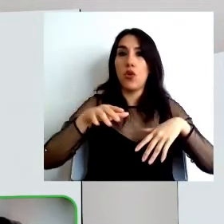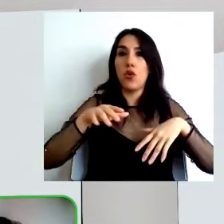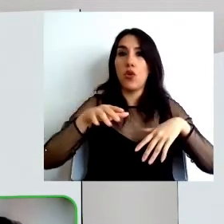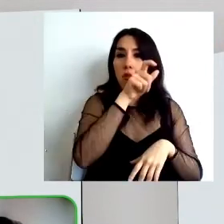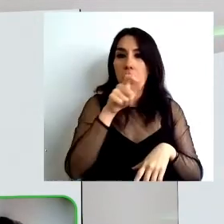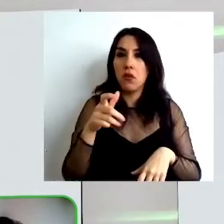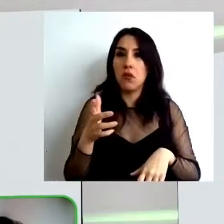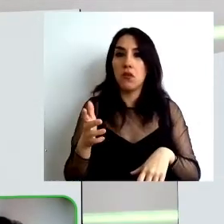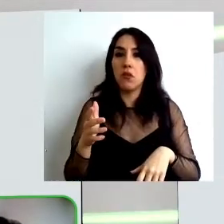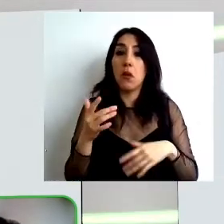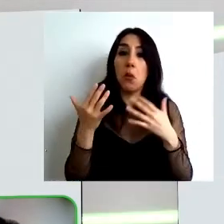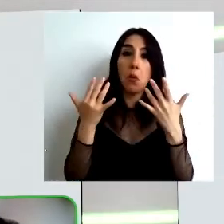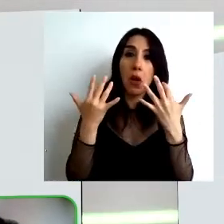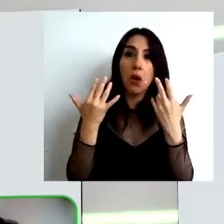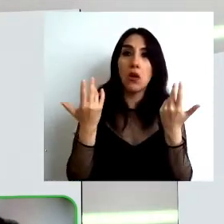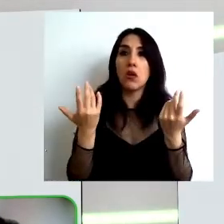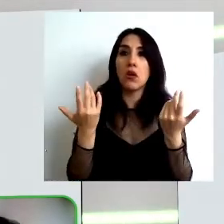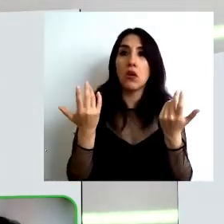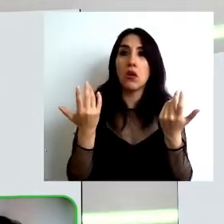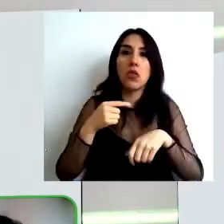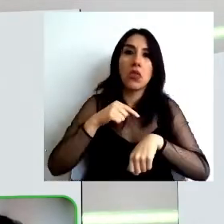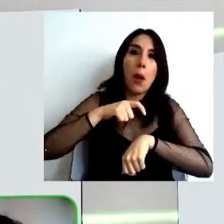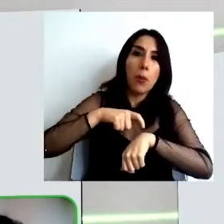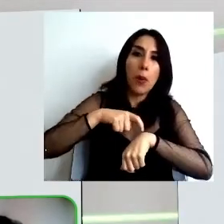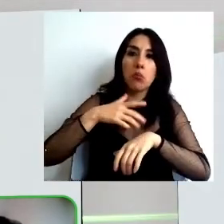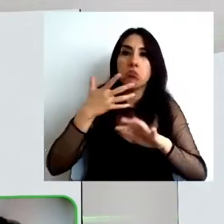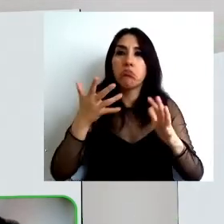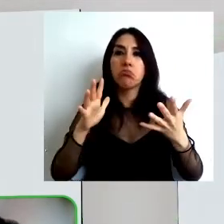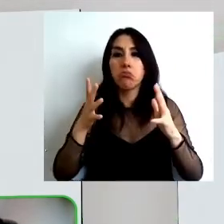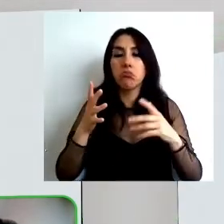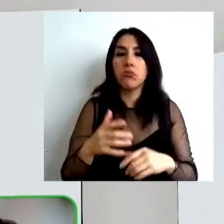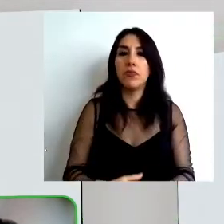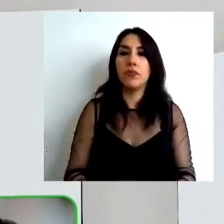to allow you to use the poll if you wish.